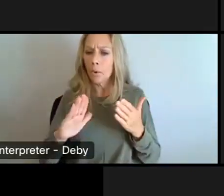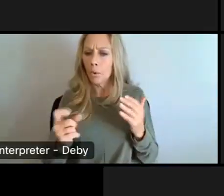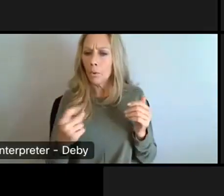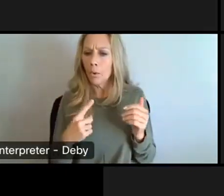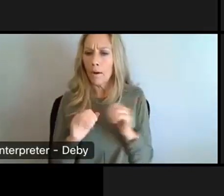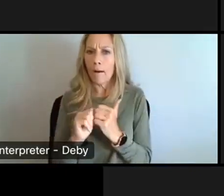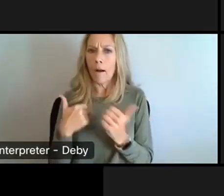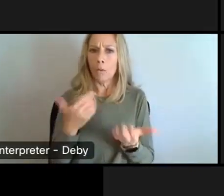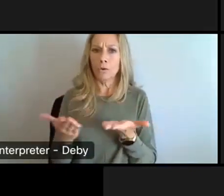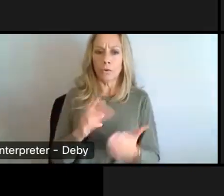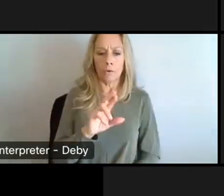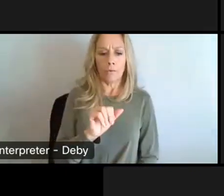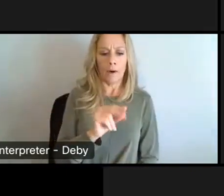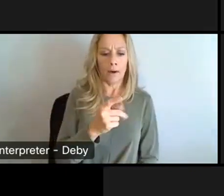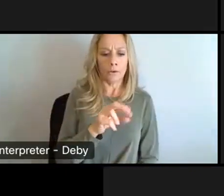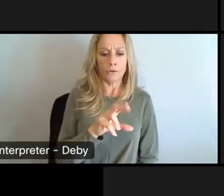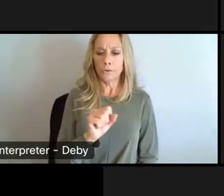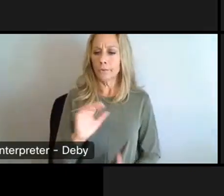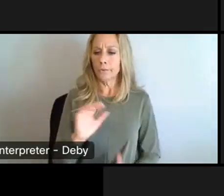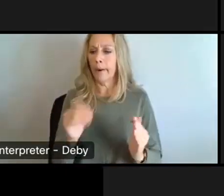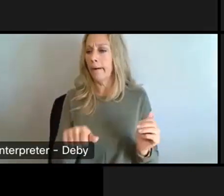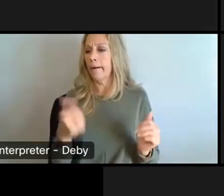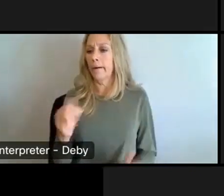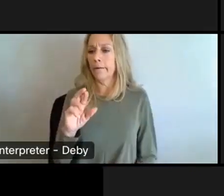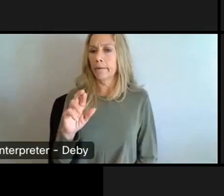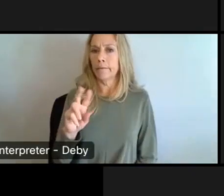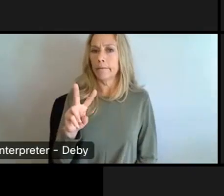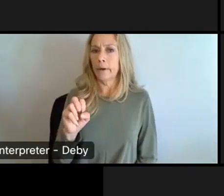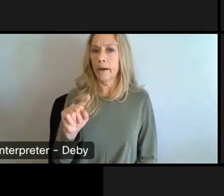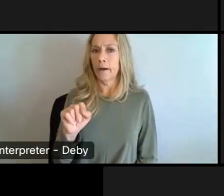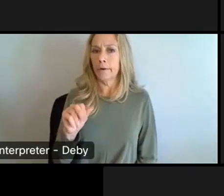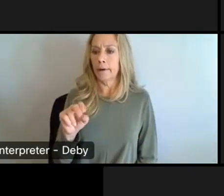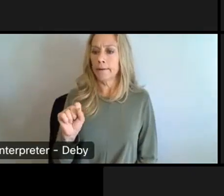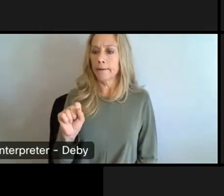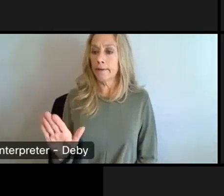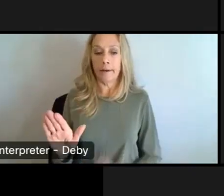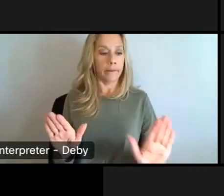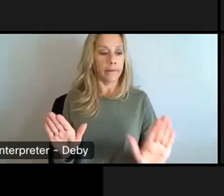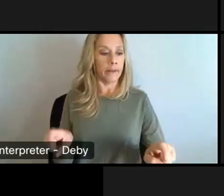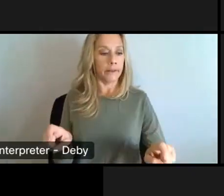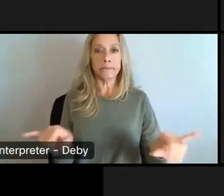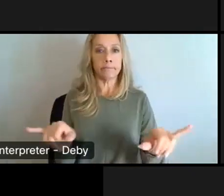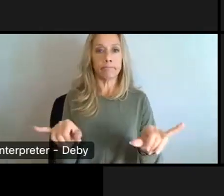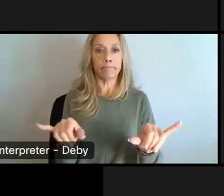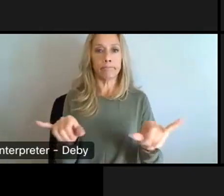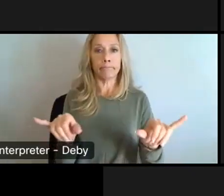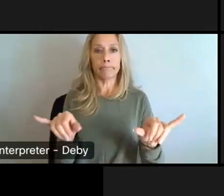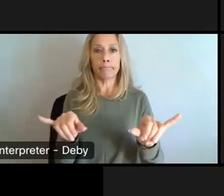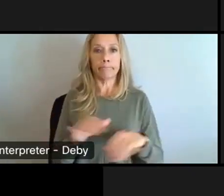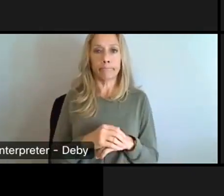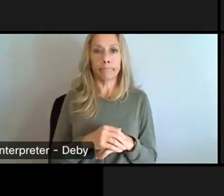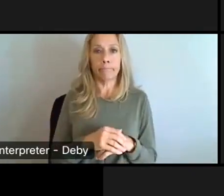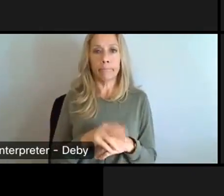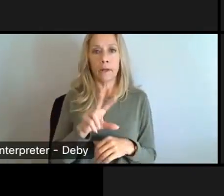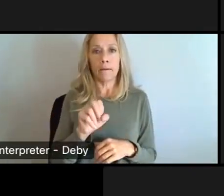serve Rangers versus, other veterans? Look, the needs are the same. Um, when the veterans get